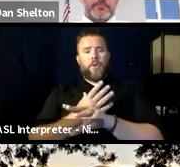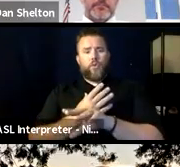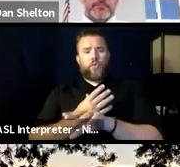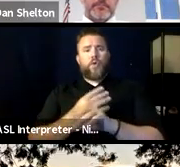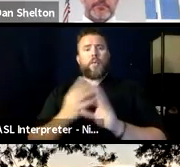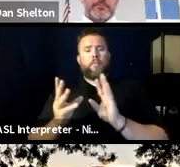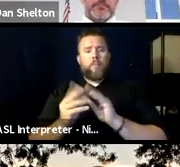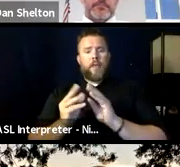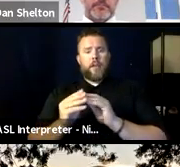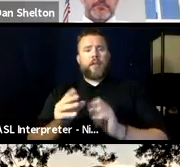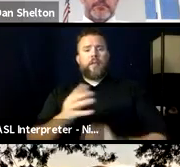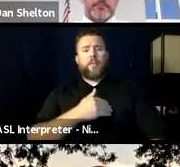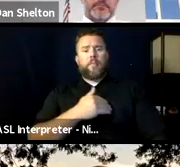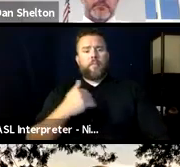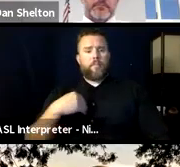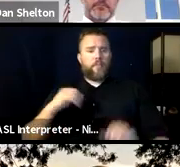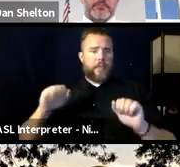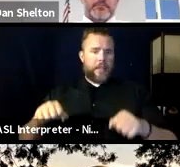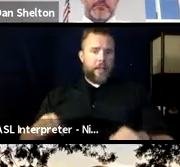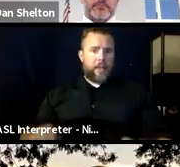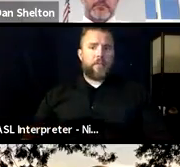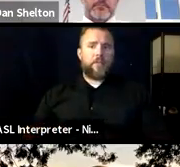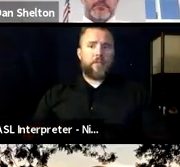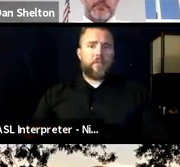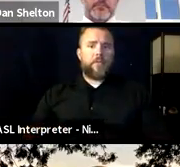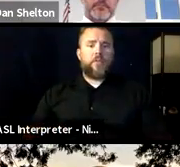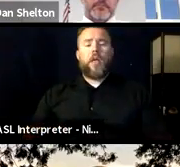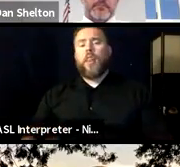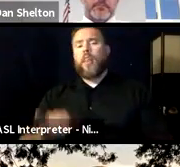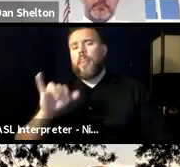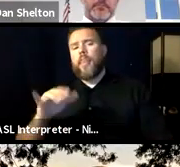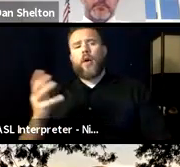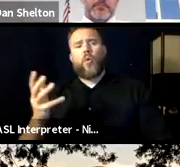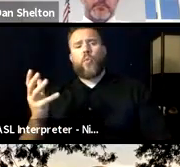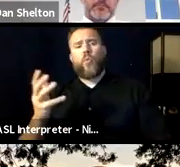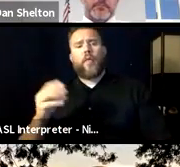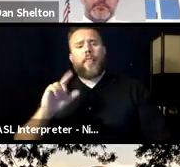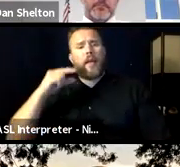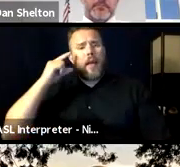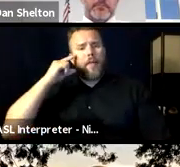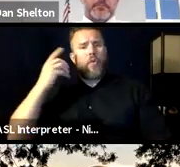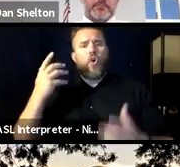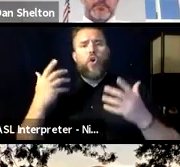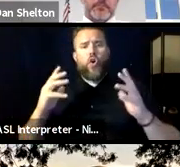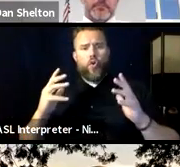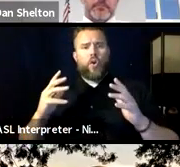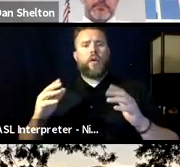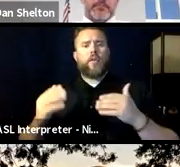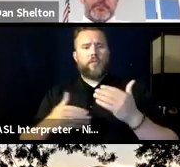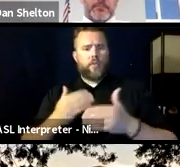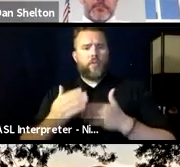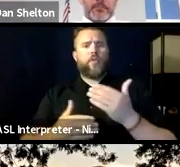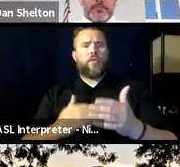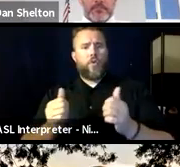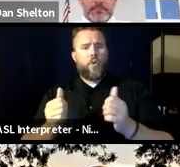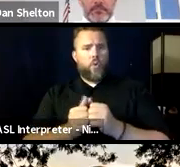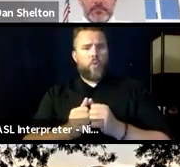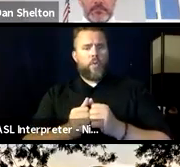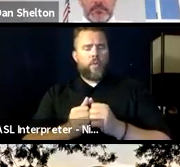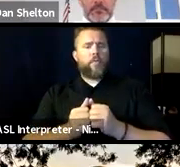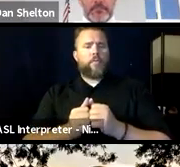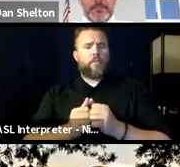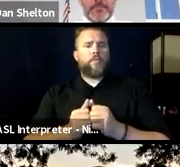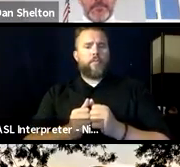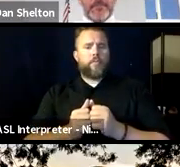But to do that, essentially, that just does the same thing that the governor's already done under his authority. It doesn't provide for virtual meetings outside